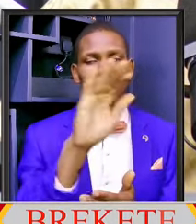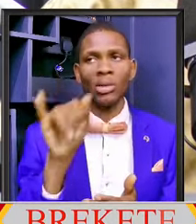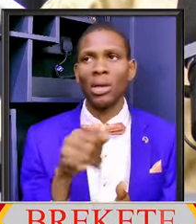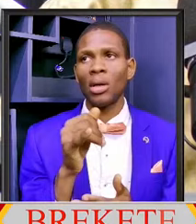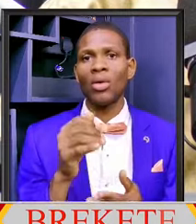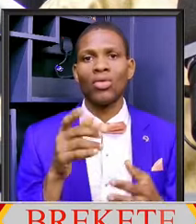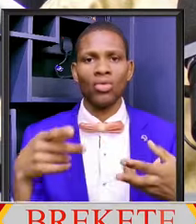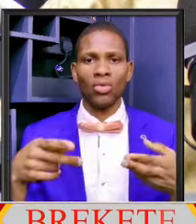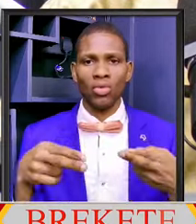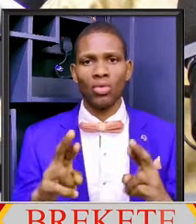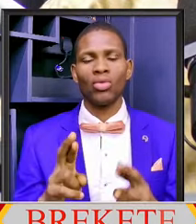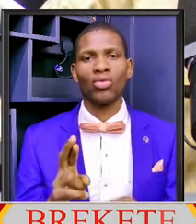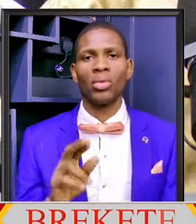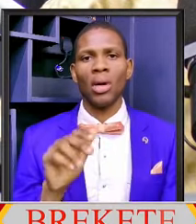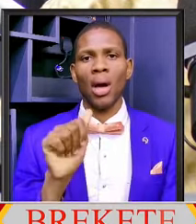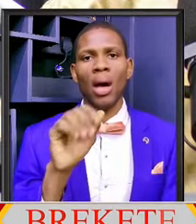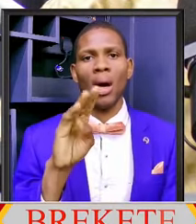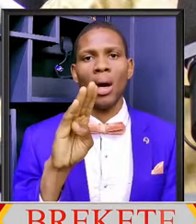Road.